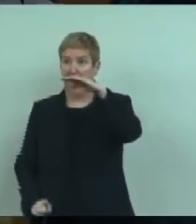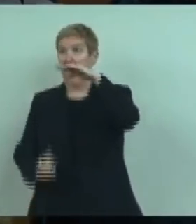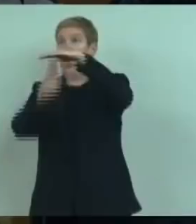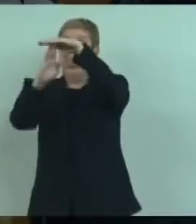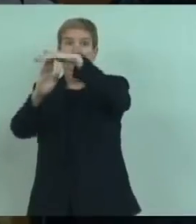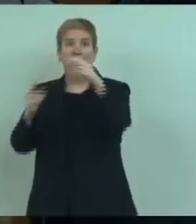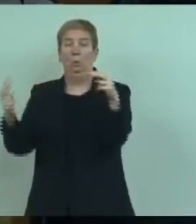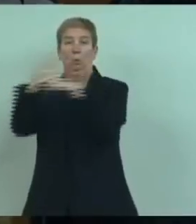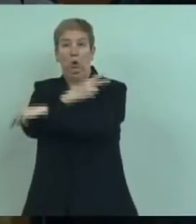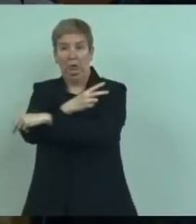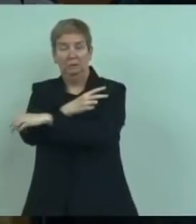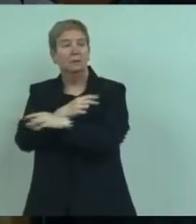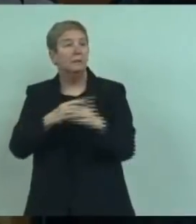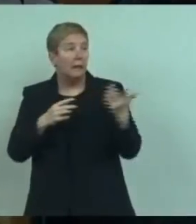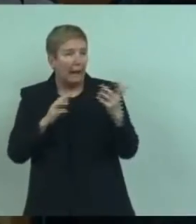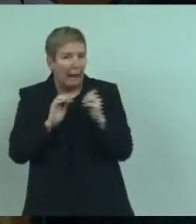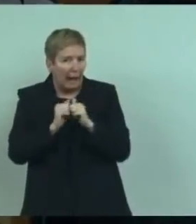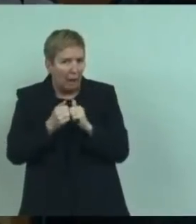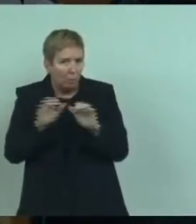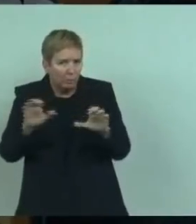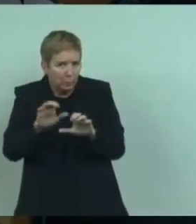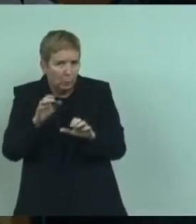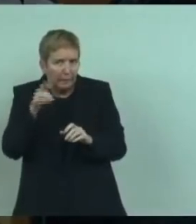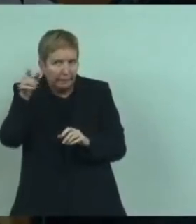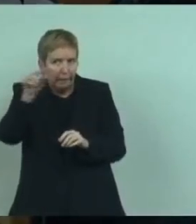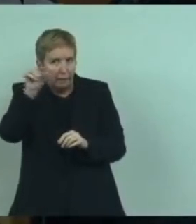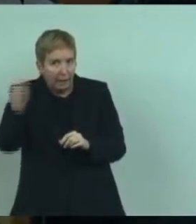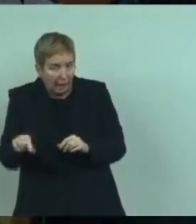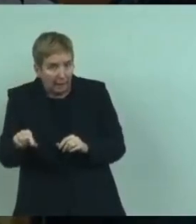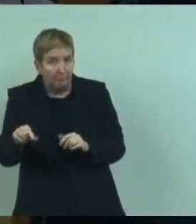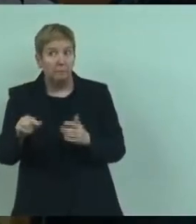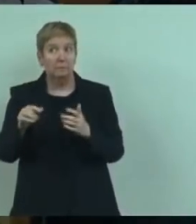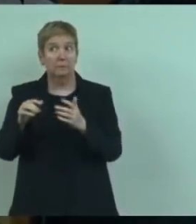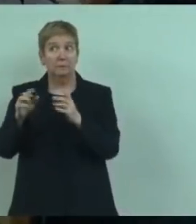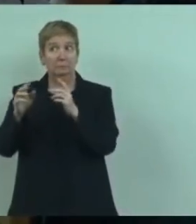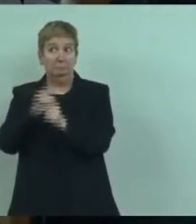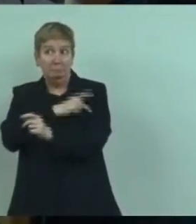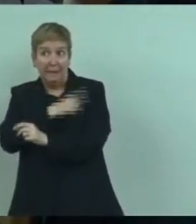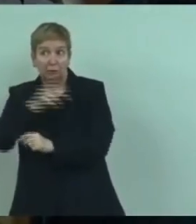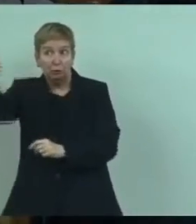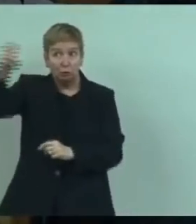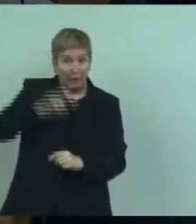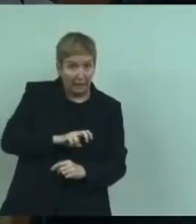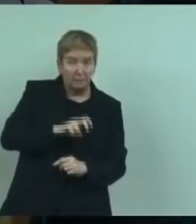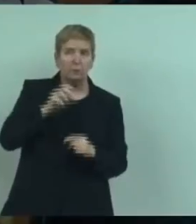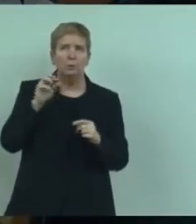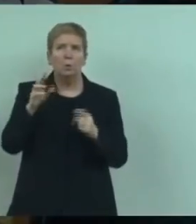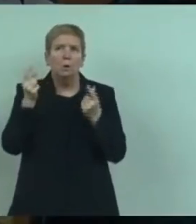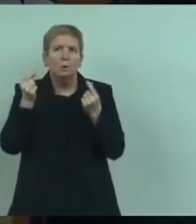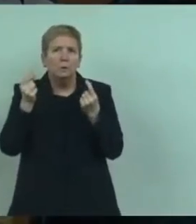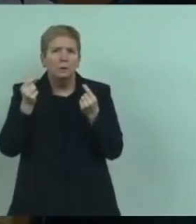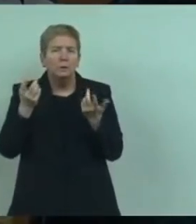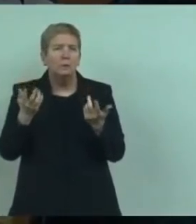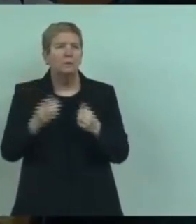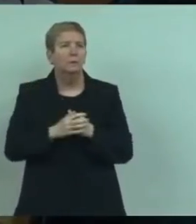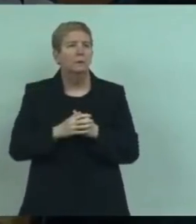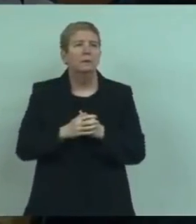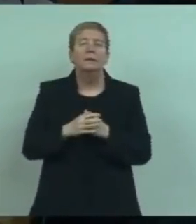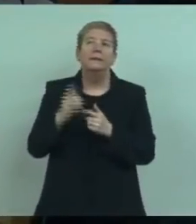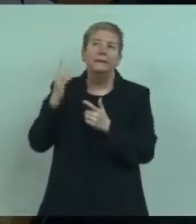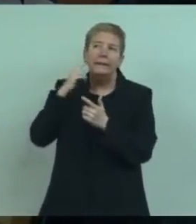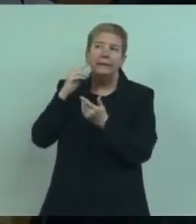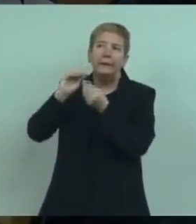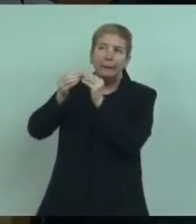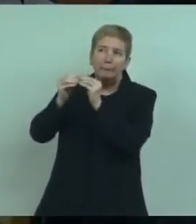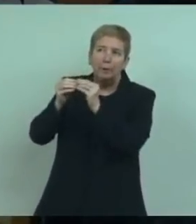at Rehoboth and the IHS facility? Are patients being transferred? Are things being sent out there? The other one was on the data that's coming. Is